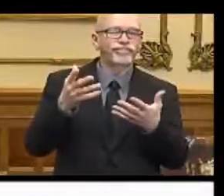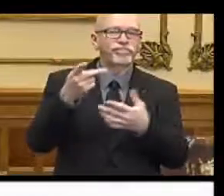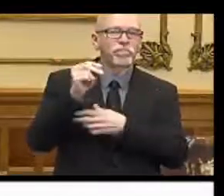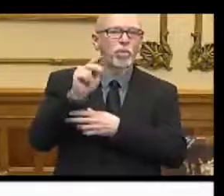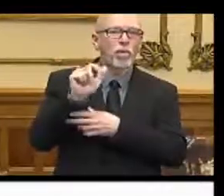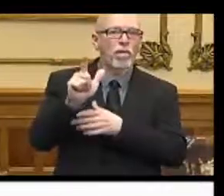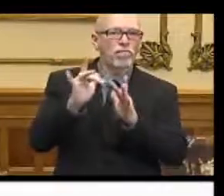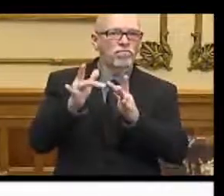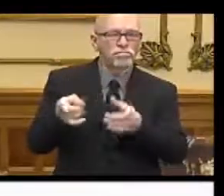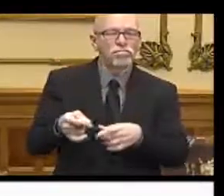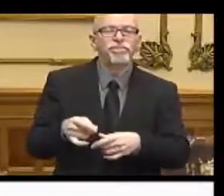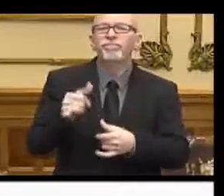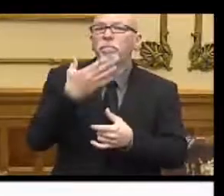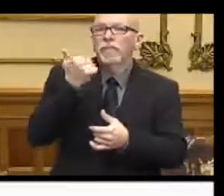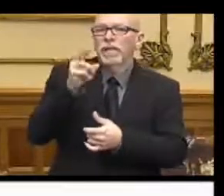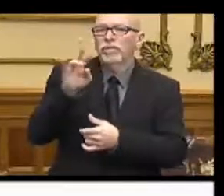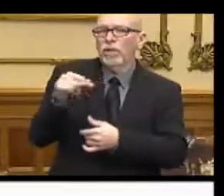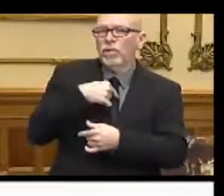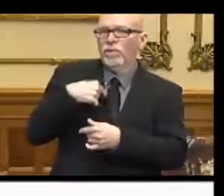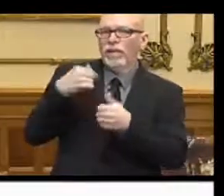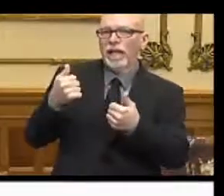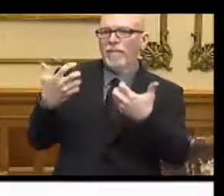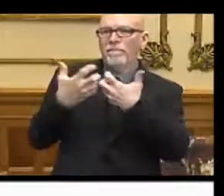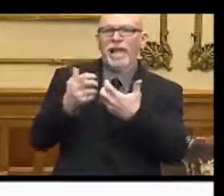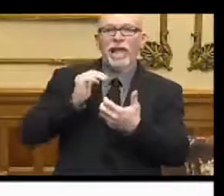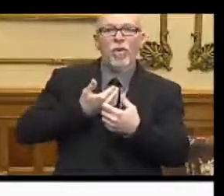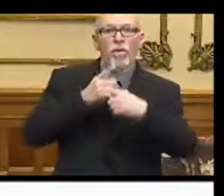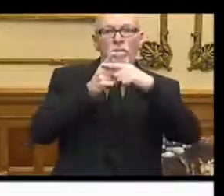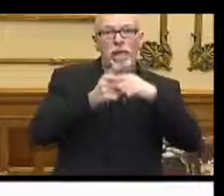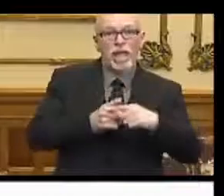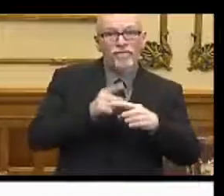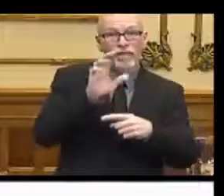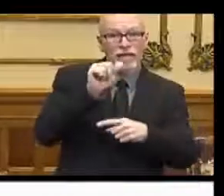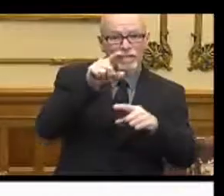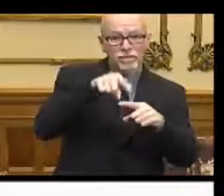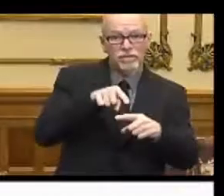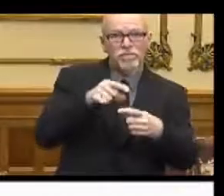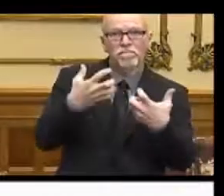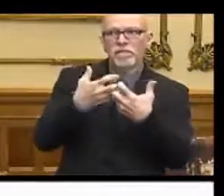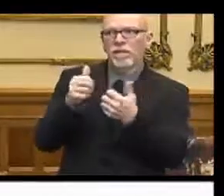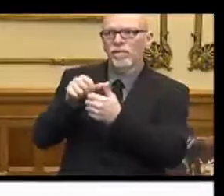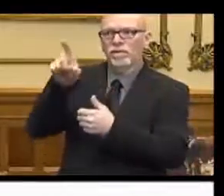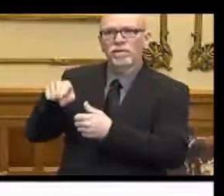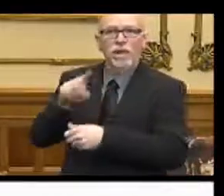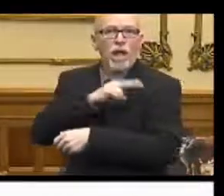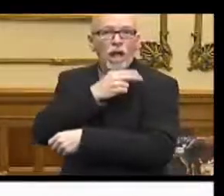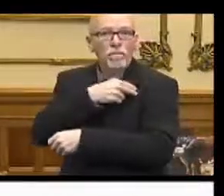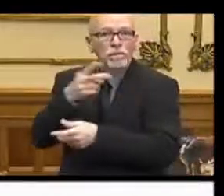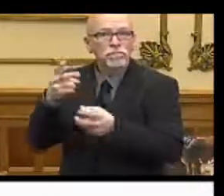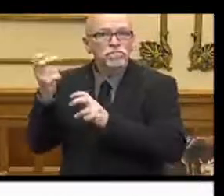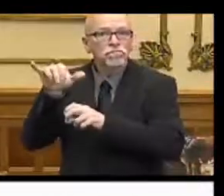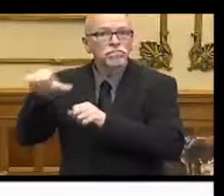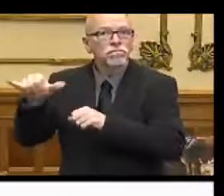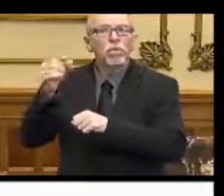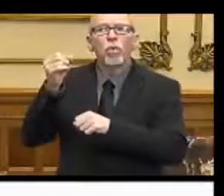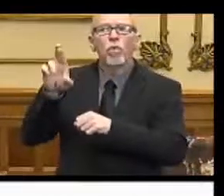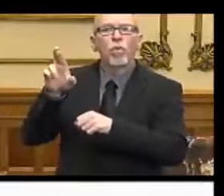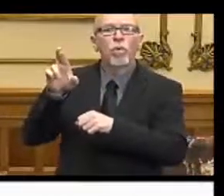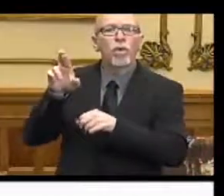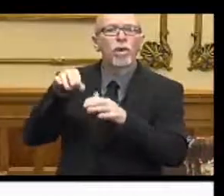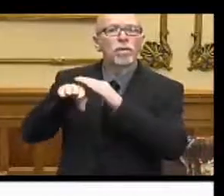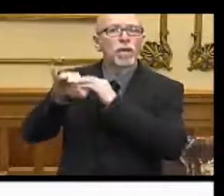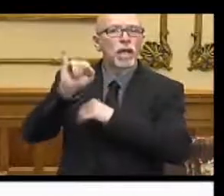portal, which is the best way that we have to match our positive patients with whether they are hospitalized or whether they needed to be admitted to